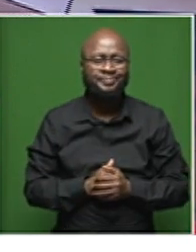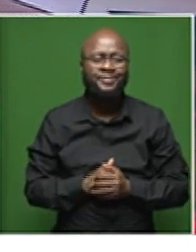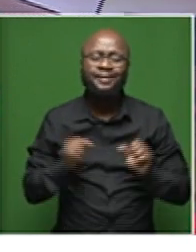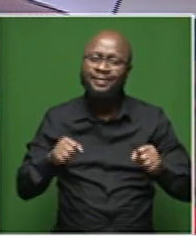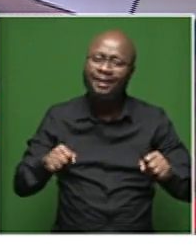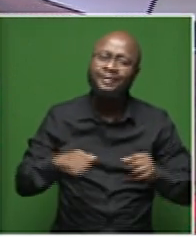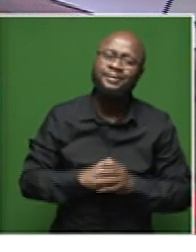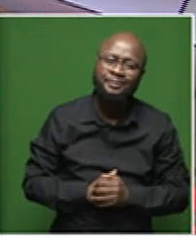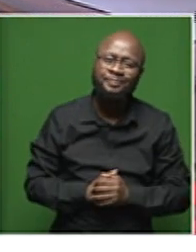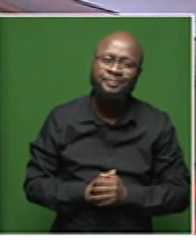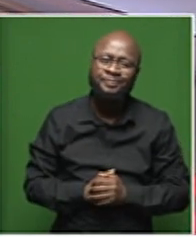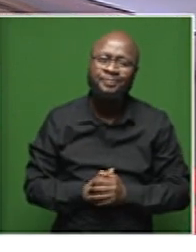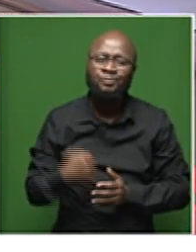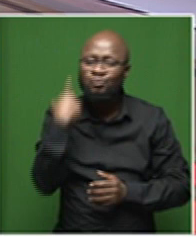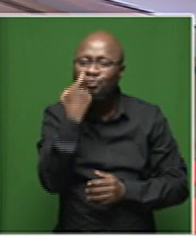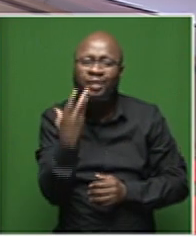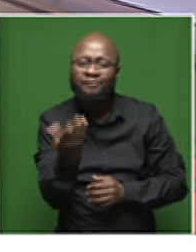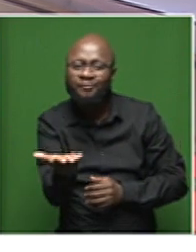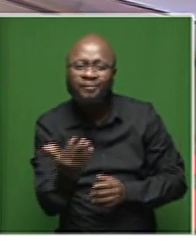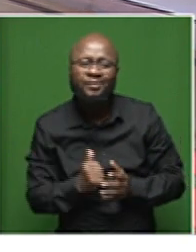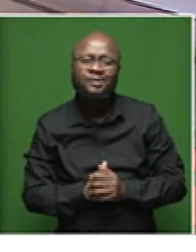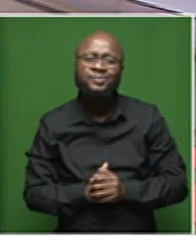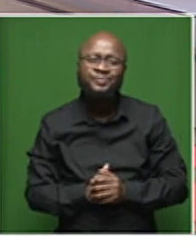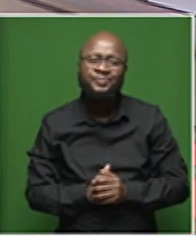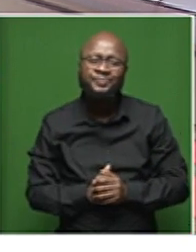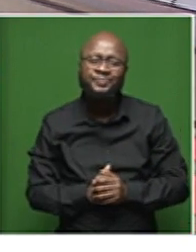I'm again. Good day, Dr. Musa, my isi iri, ma'am.